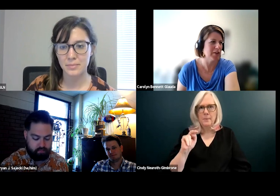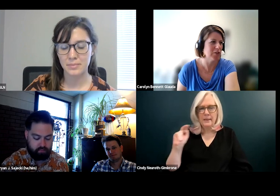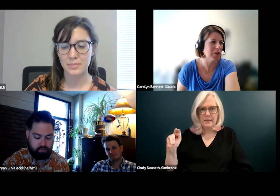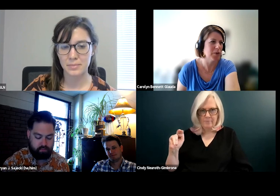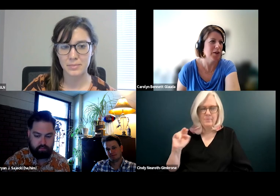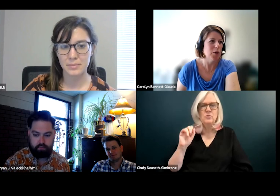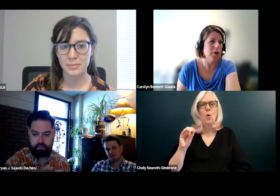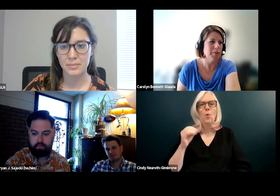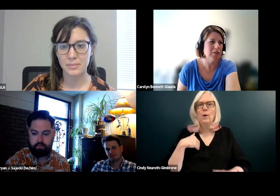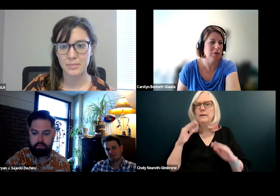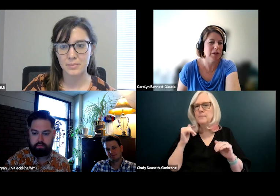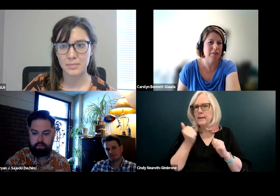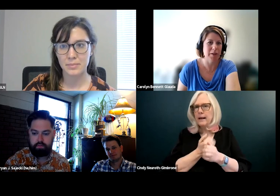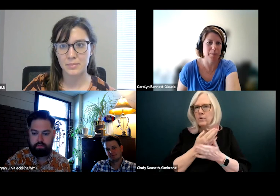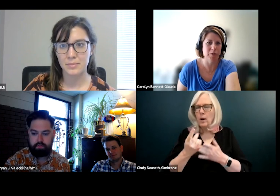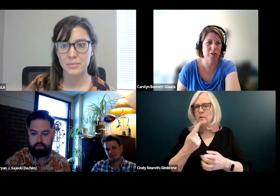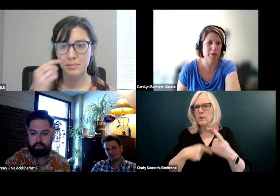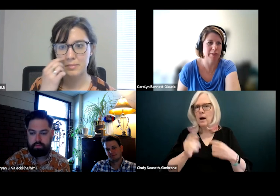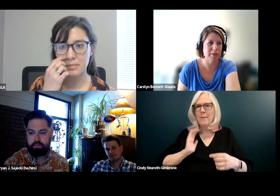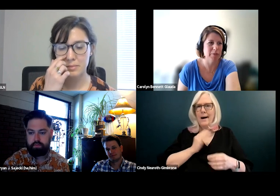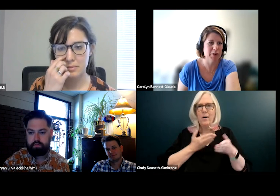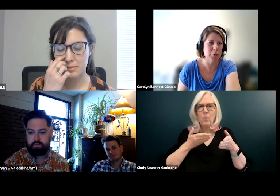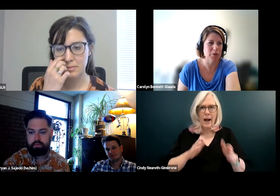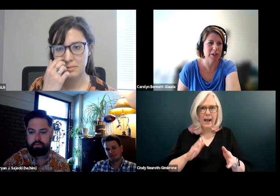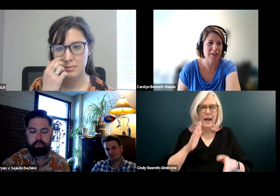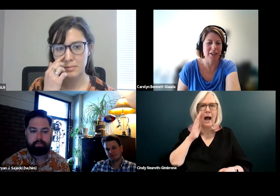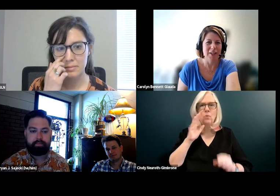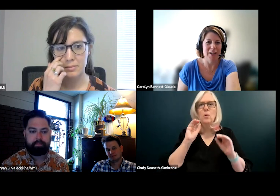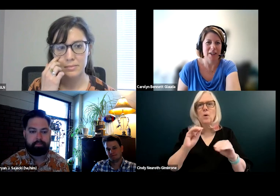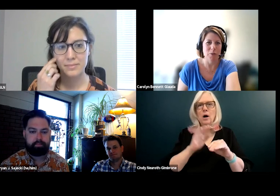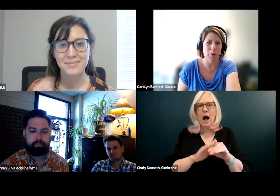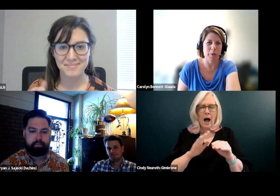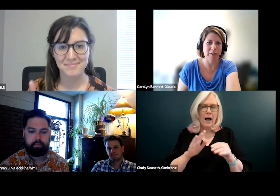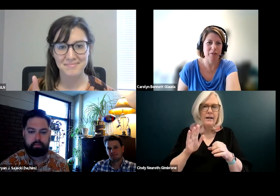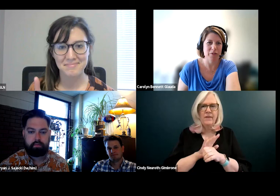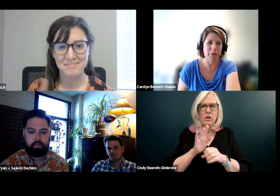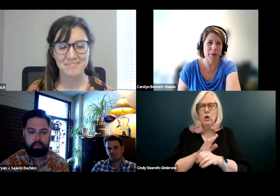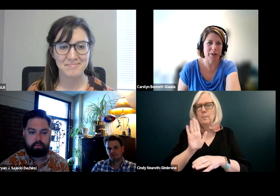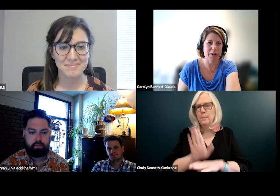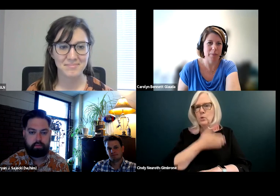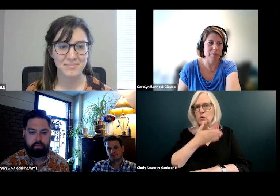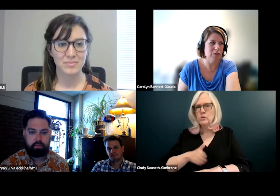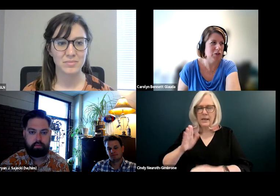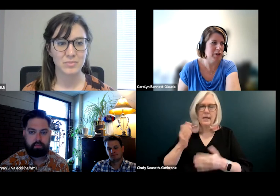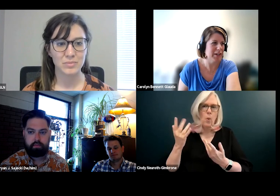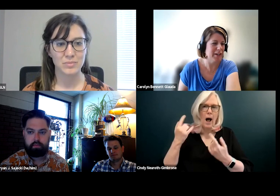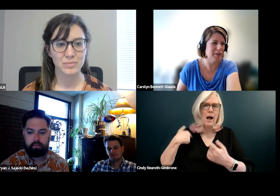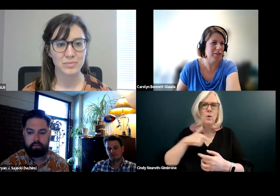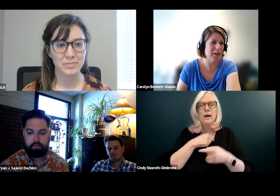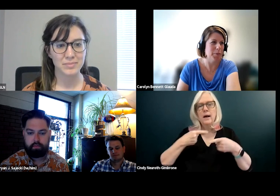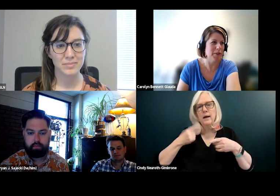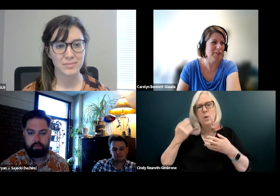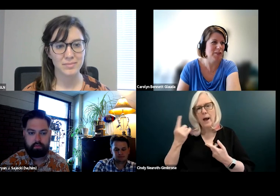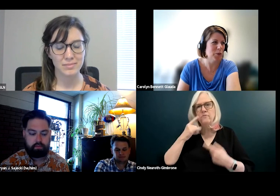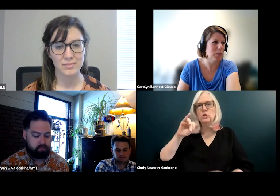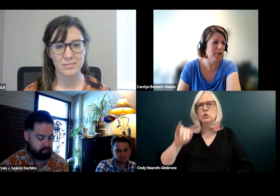our way here. So what I'm going to do is just throw on some filler music while we wait for Judy and getting her